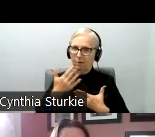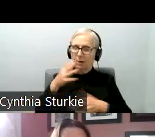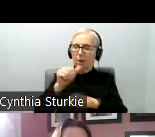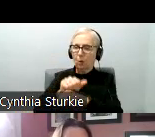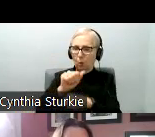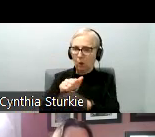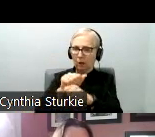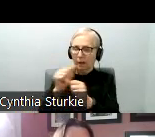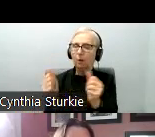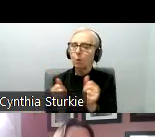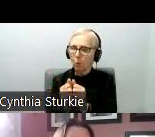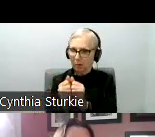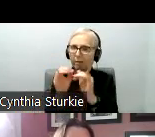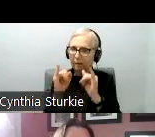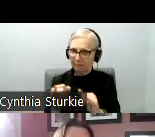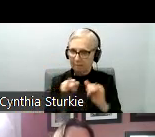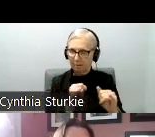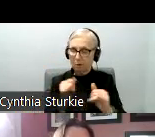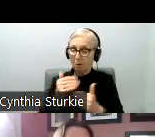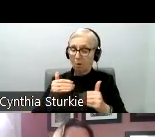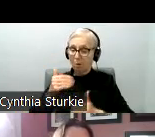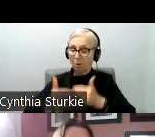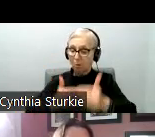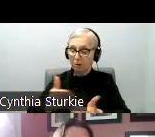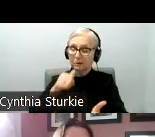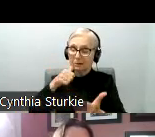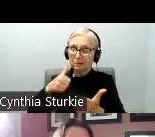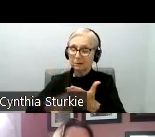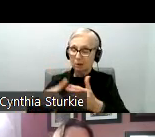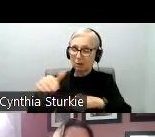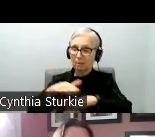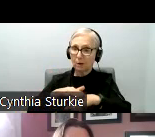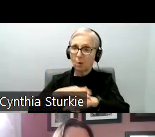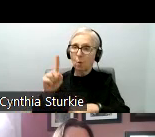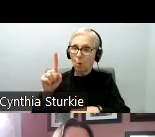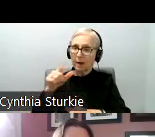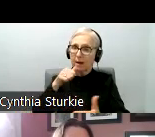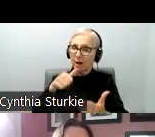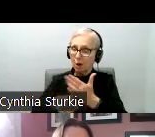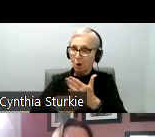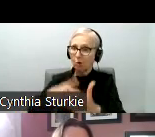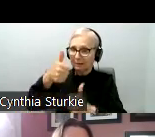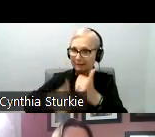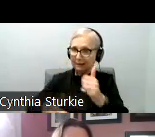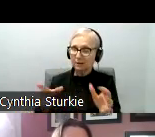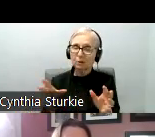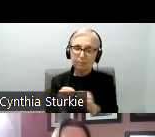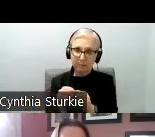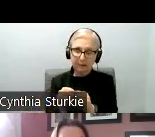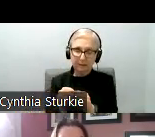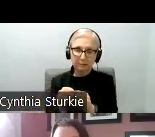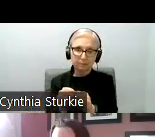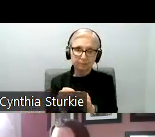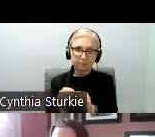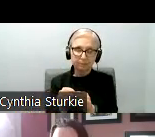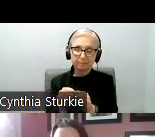the individual. Progress notes are completed at a minimum frequency of 1 note per session. Next slide. And I